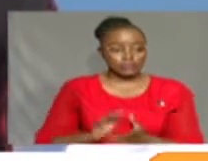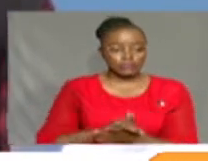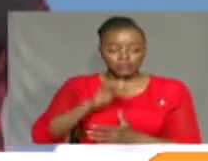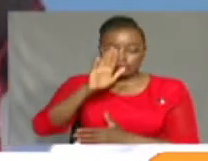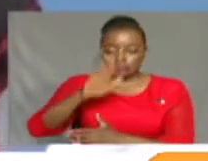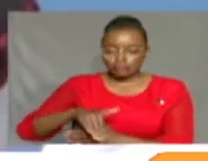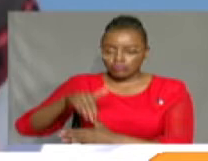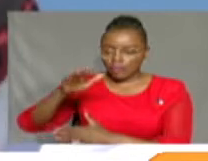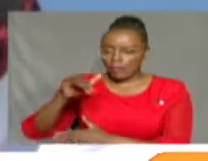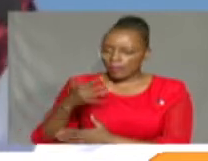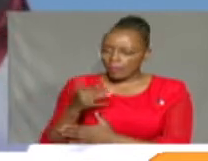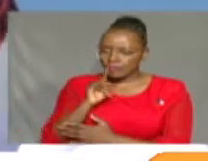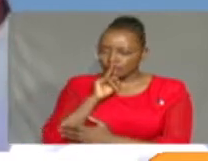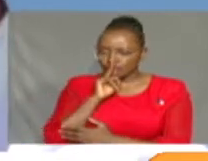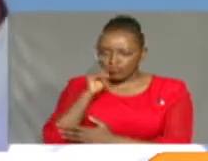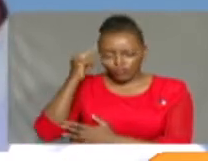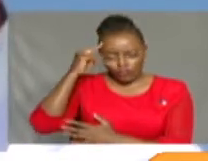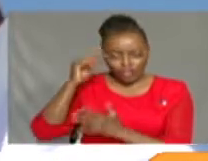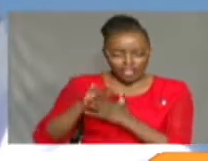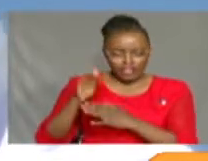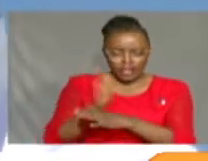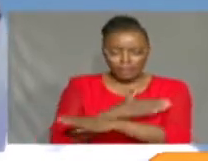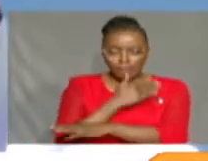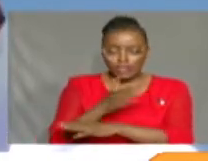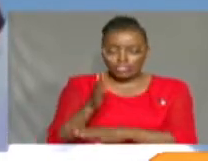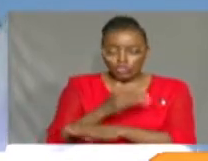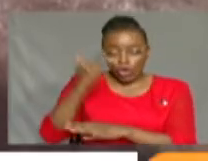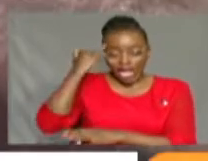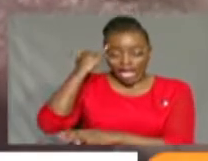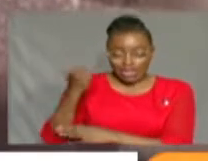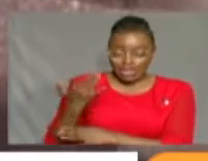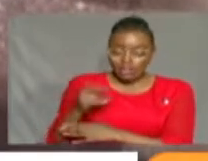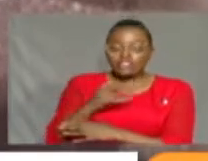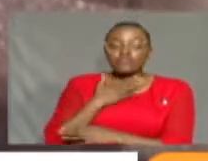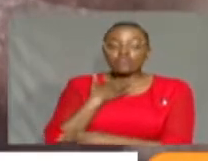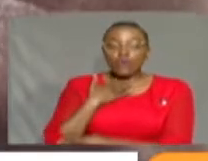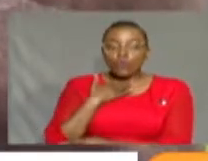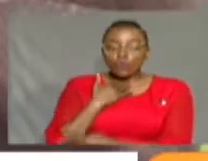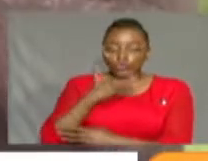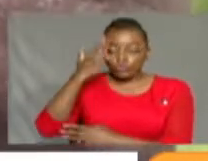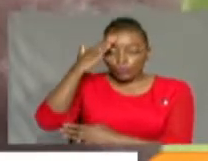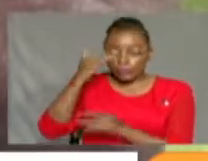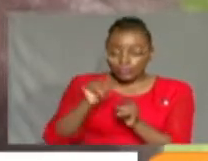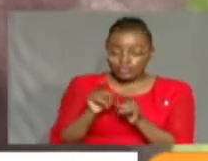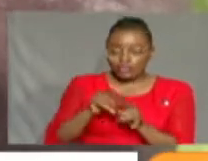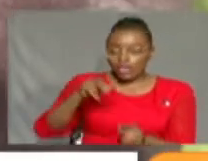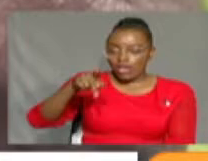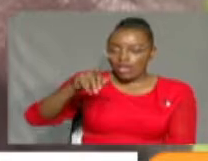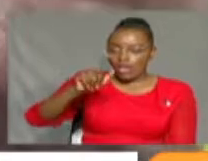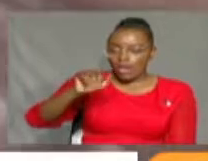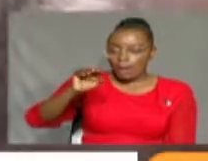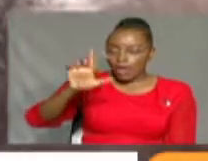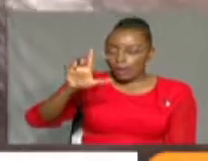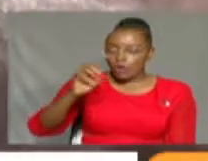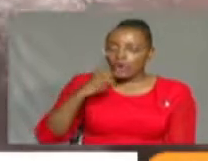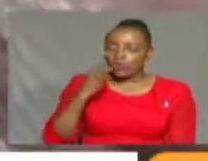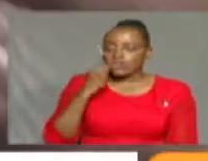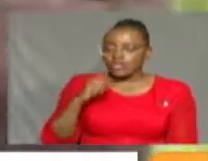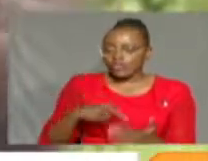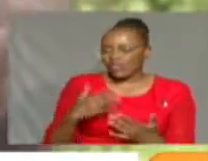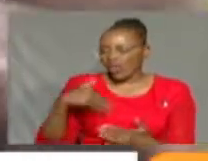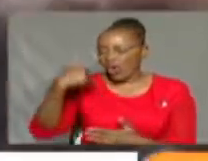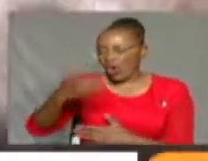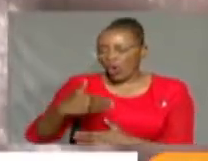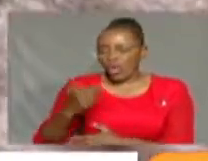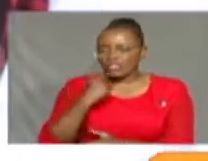Painting is the silence of thought and the music of sight. Onyango aspires to be world renowned like Pablo Picasso, who said every now and